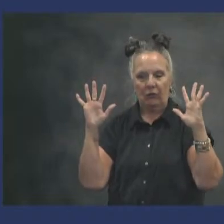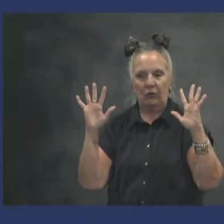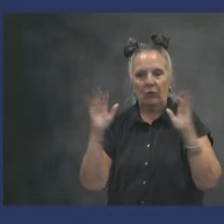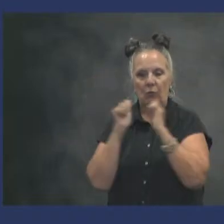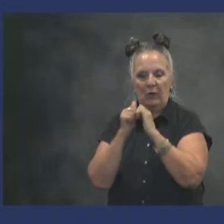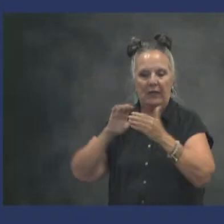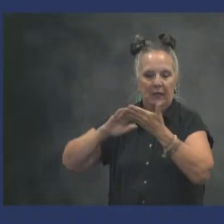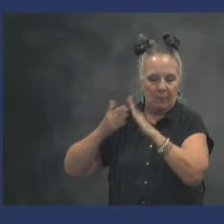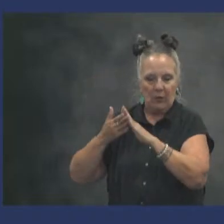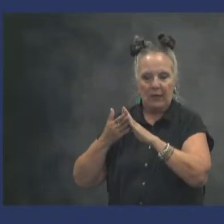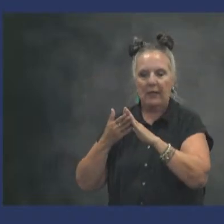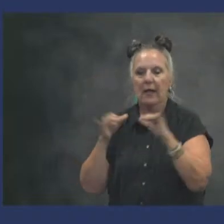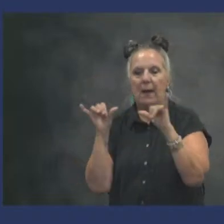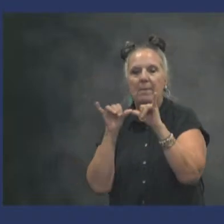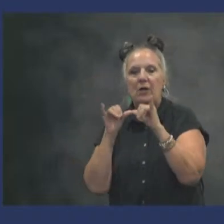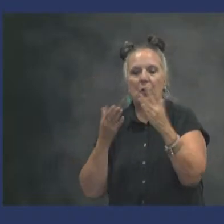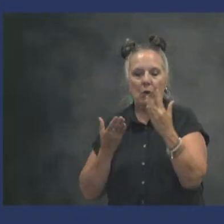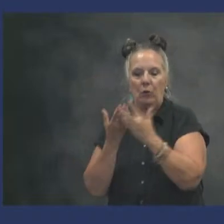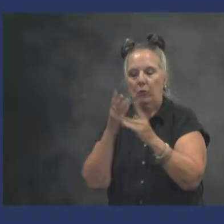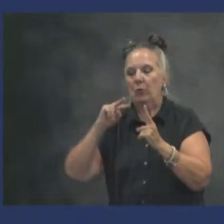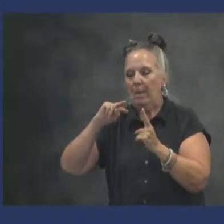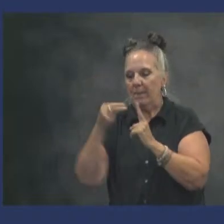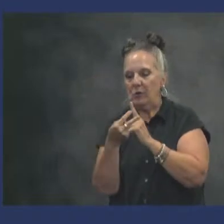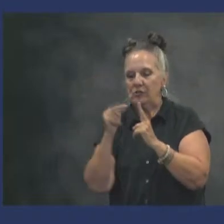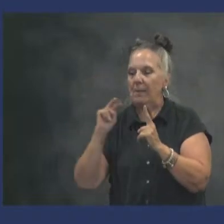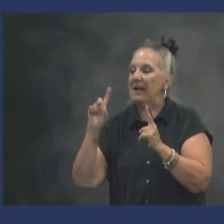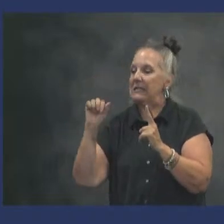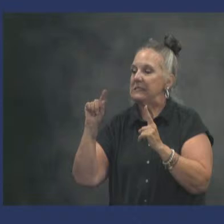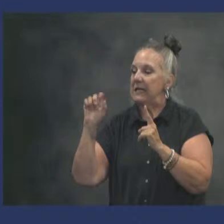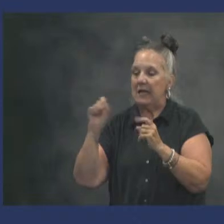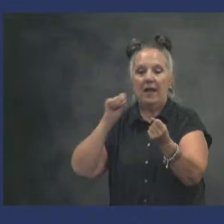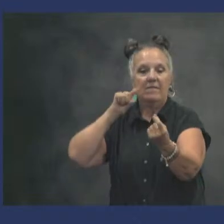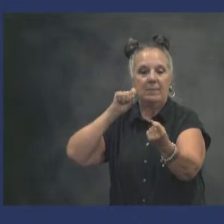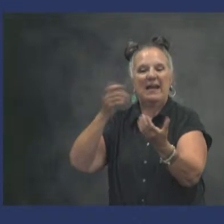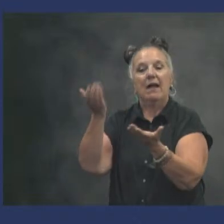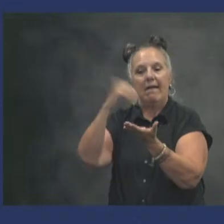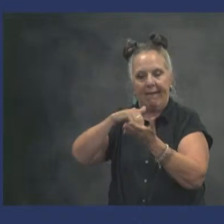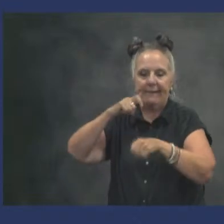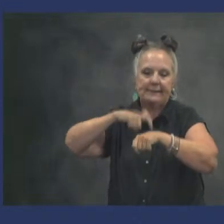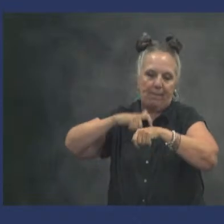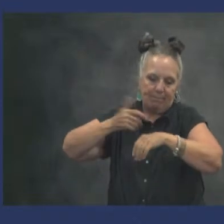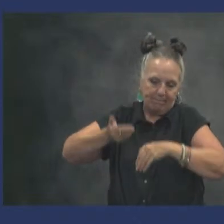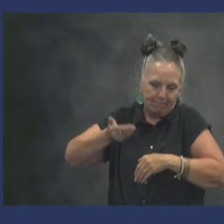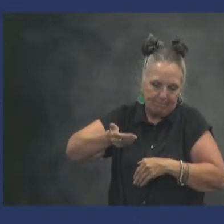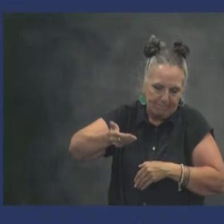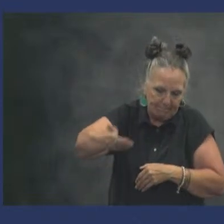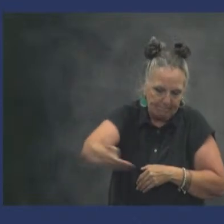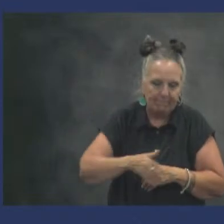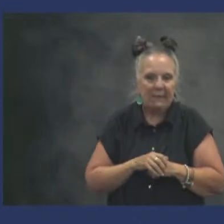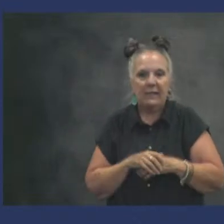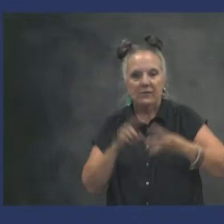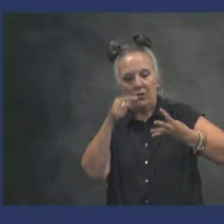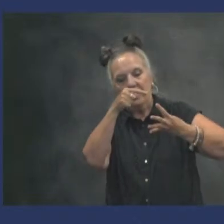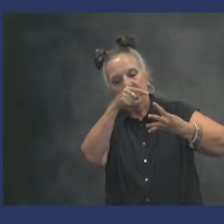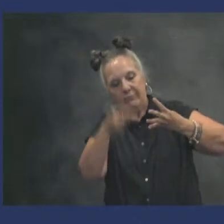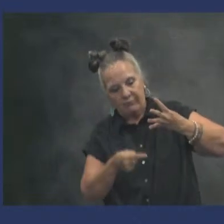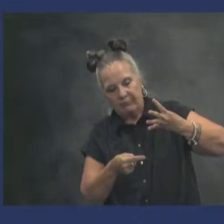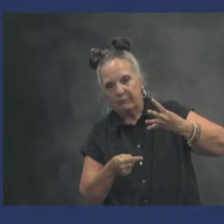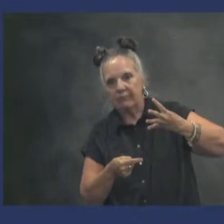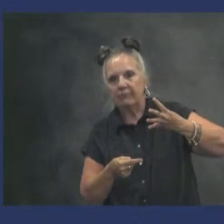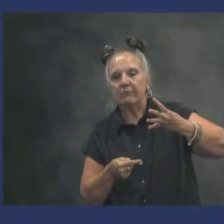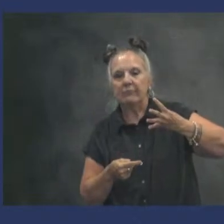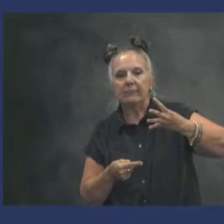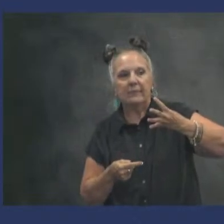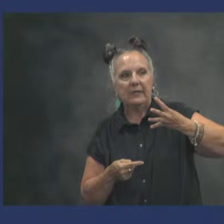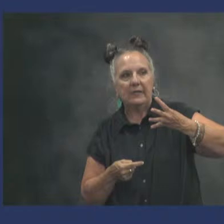be measured through perceptual data and feedback over time. So for each of these objectives and